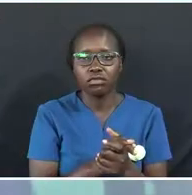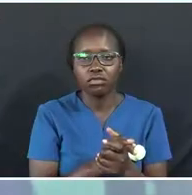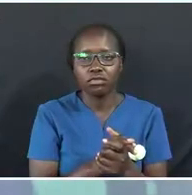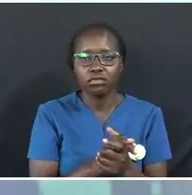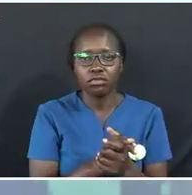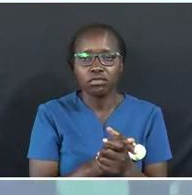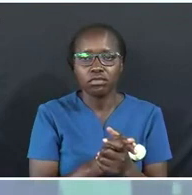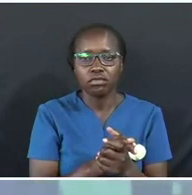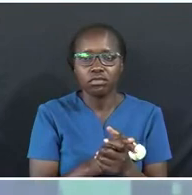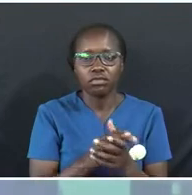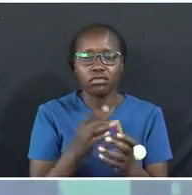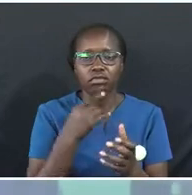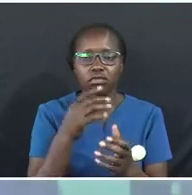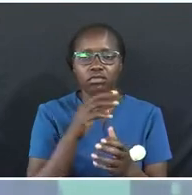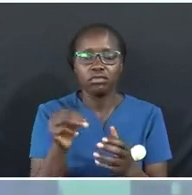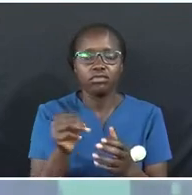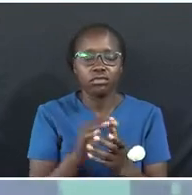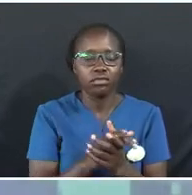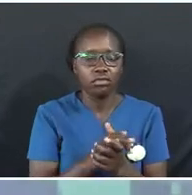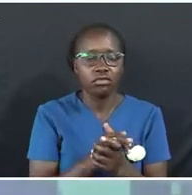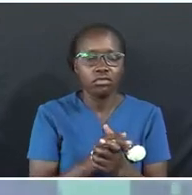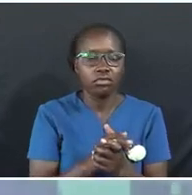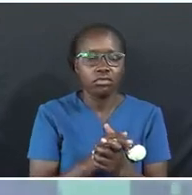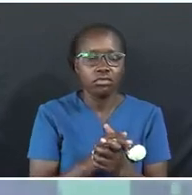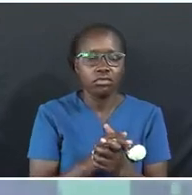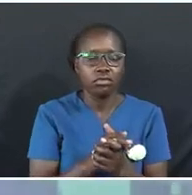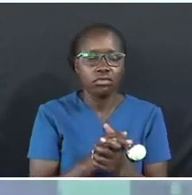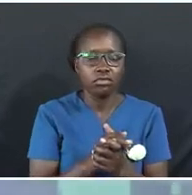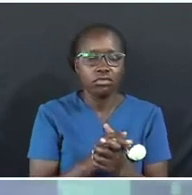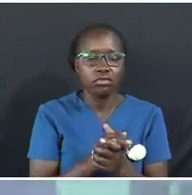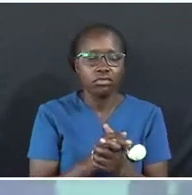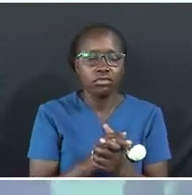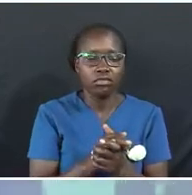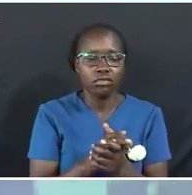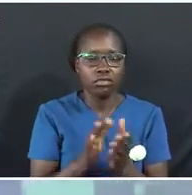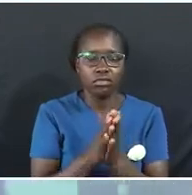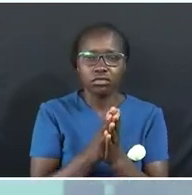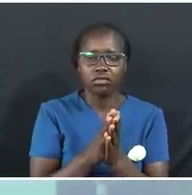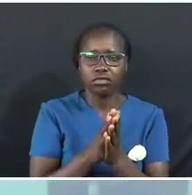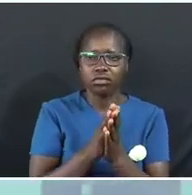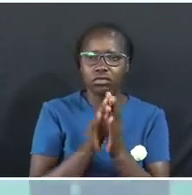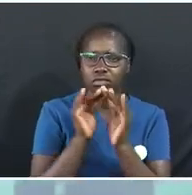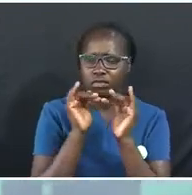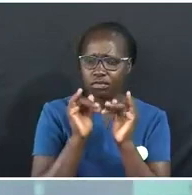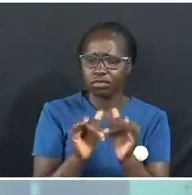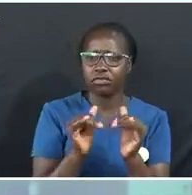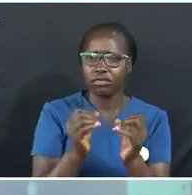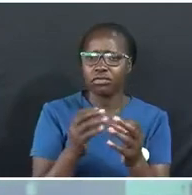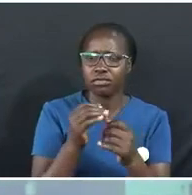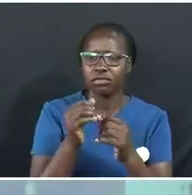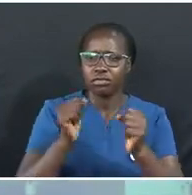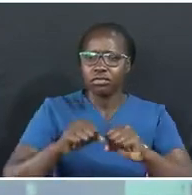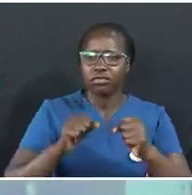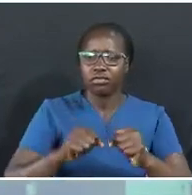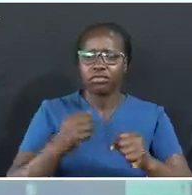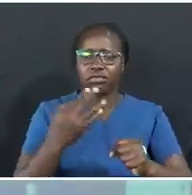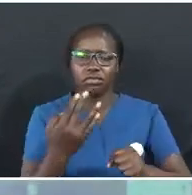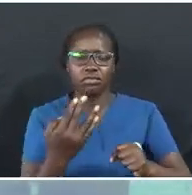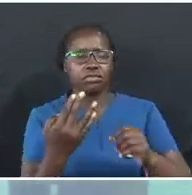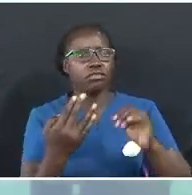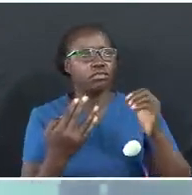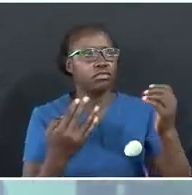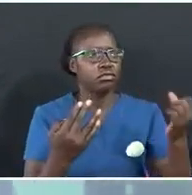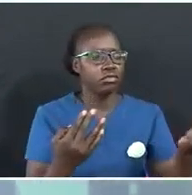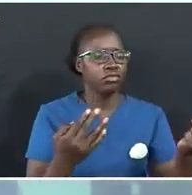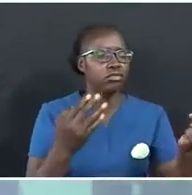are told, why don't you work? You go also and work. I can imagine these men who have come at 3 o'clock and 5 o'clock